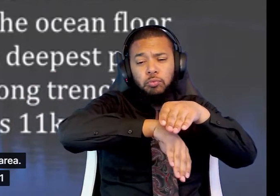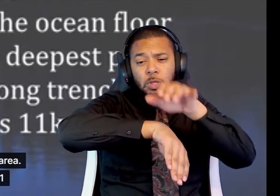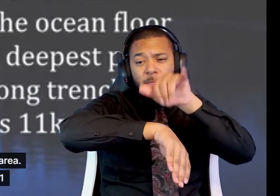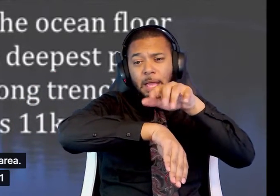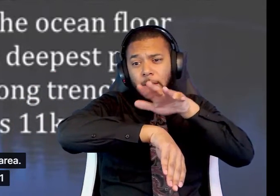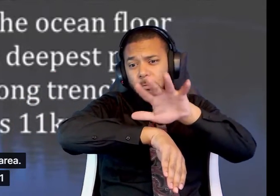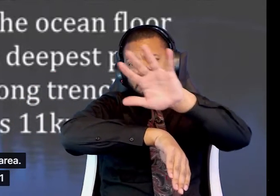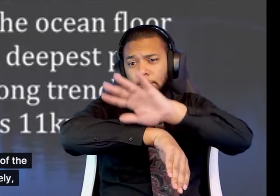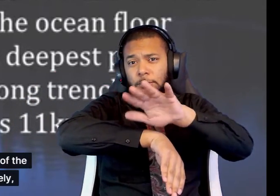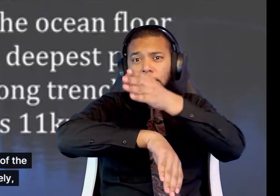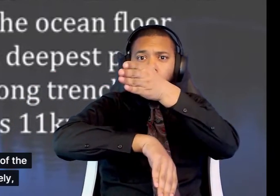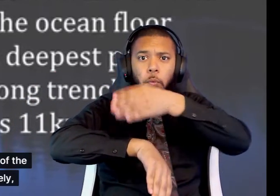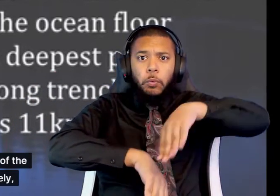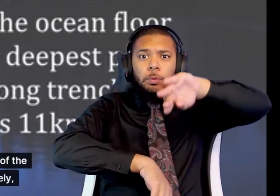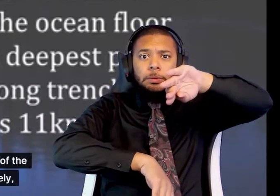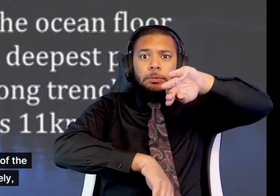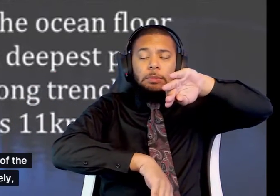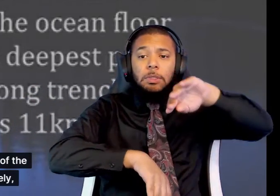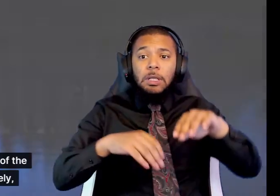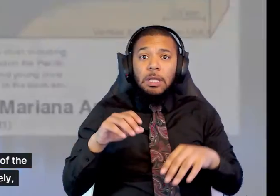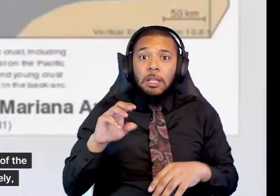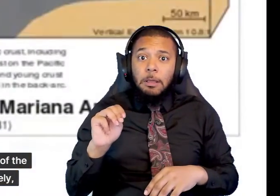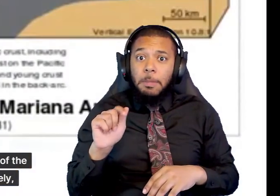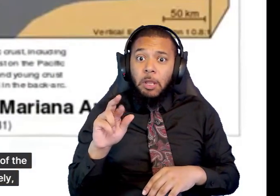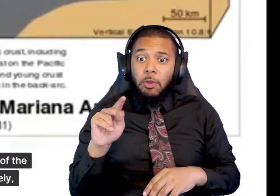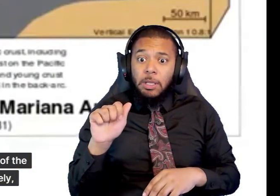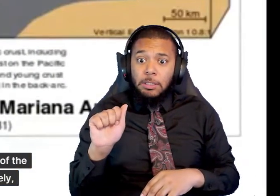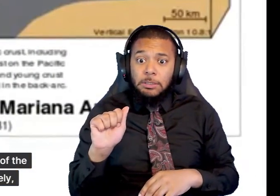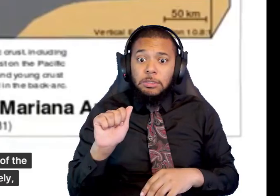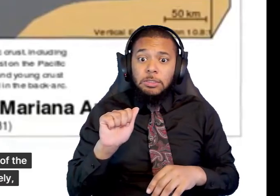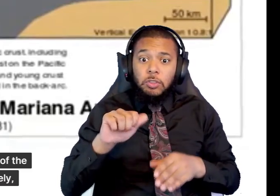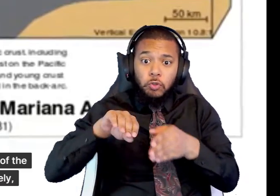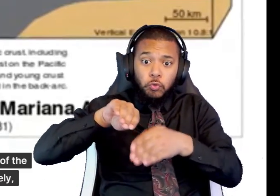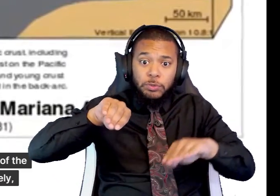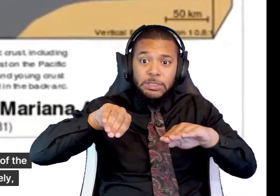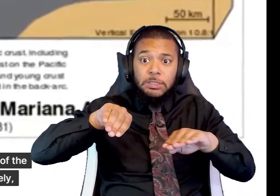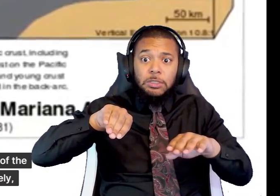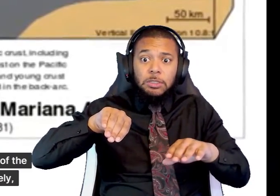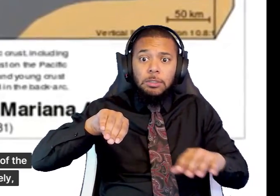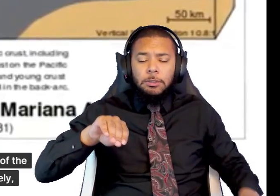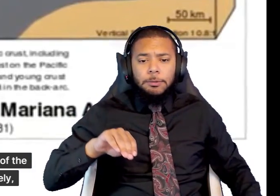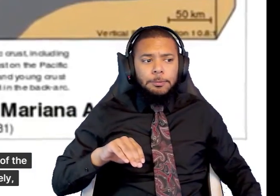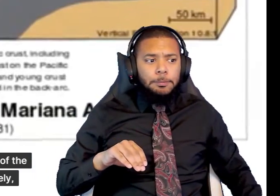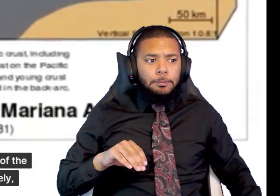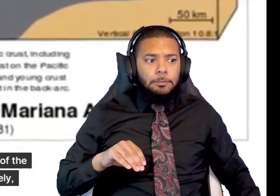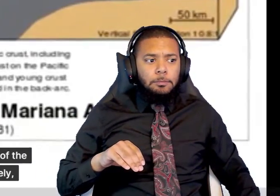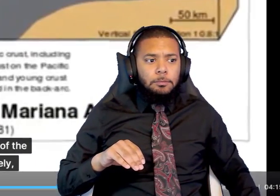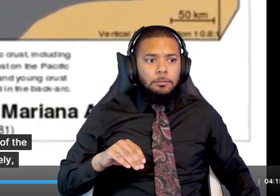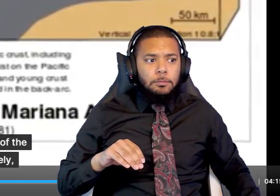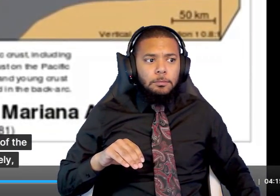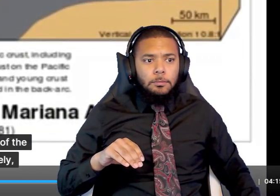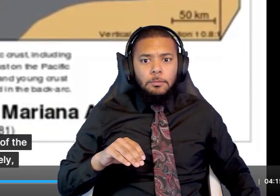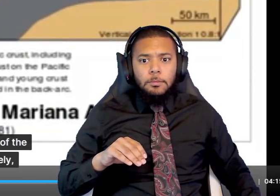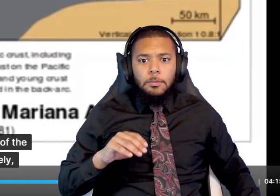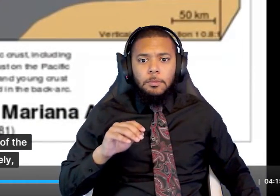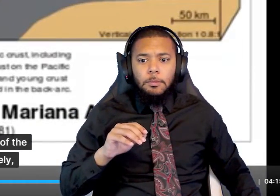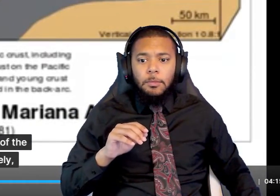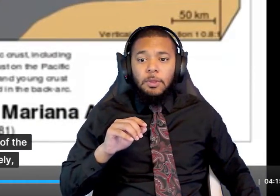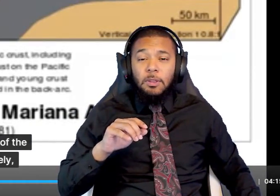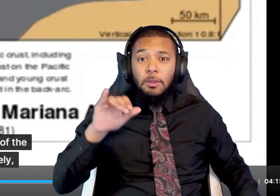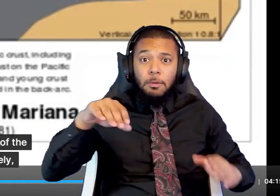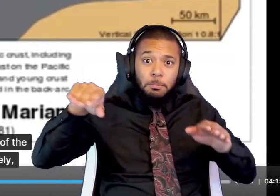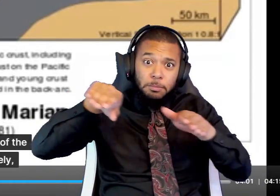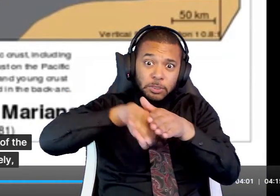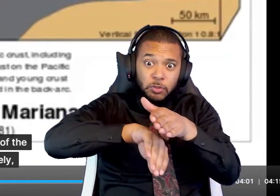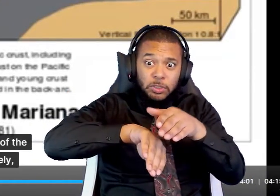Marianas Trench is about 11 kilometers deep. Here's an example of the Marianas Trench. If you